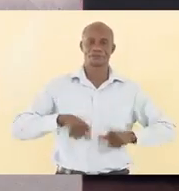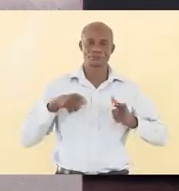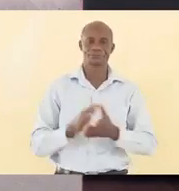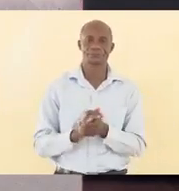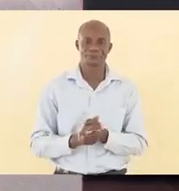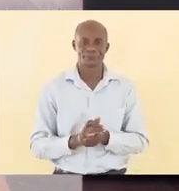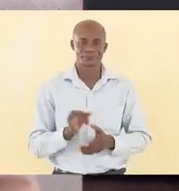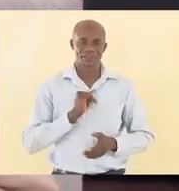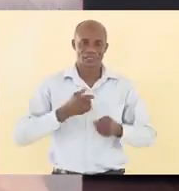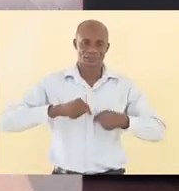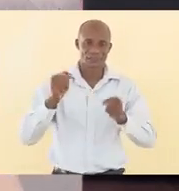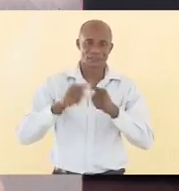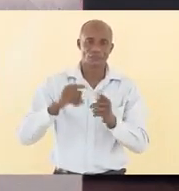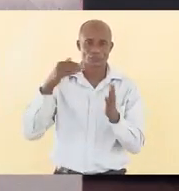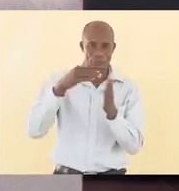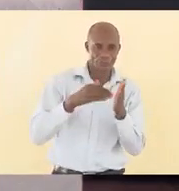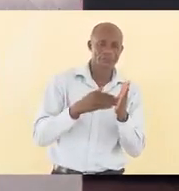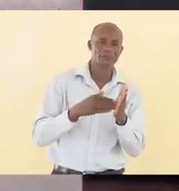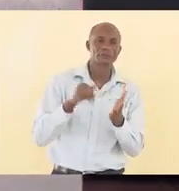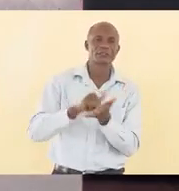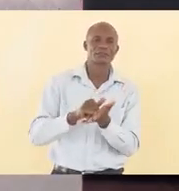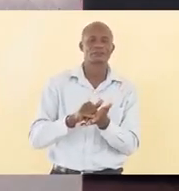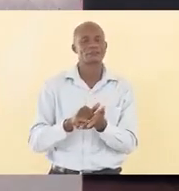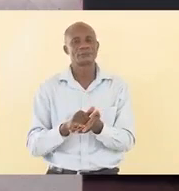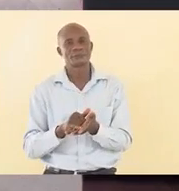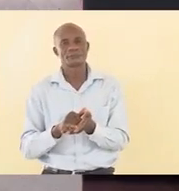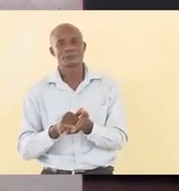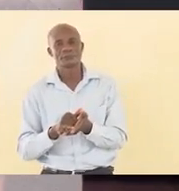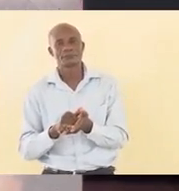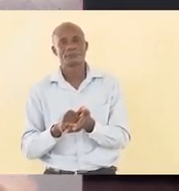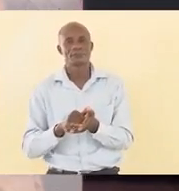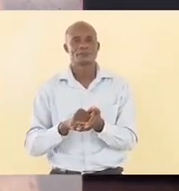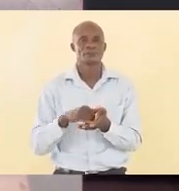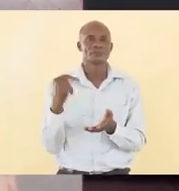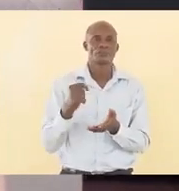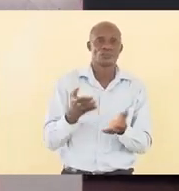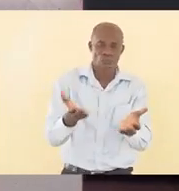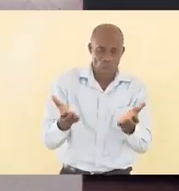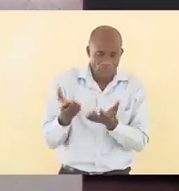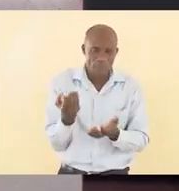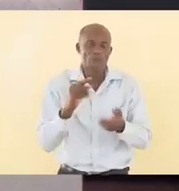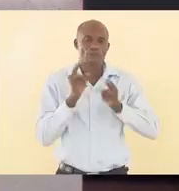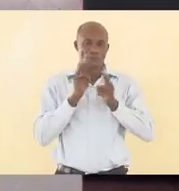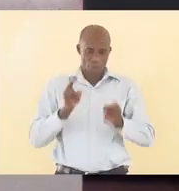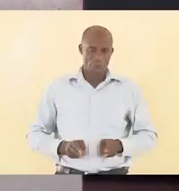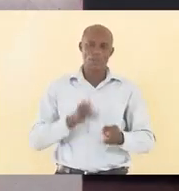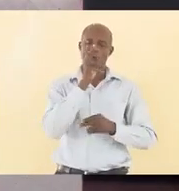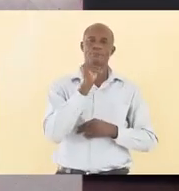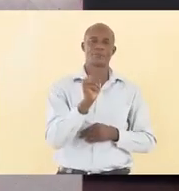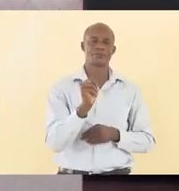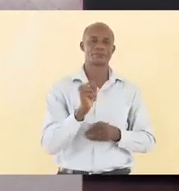life. I tried to mention the fact that the cravings of human